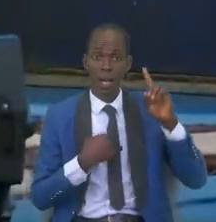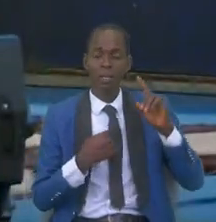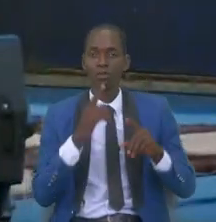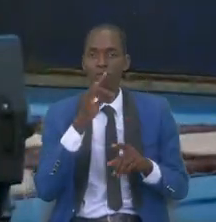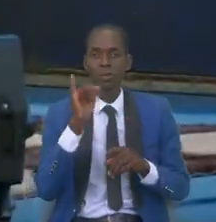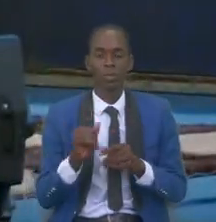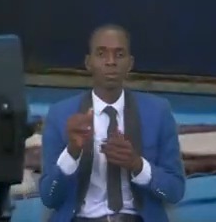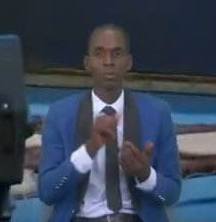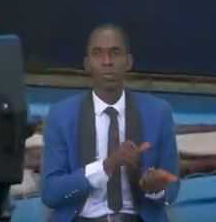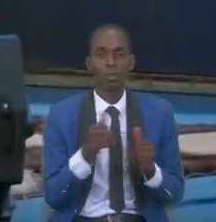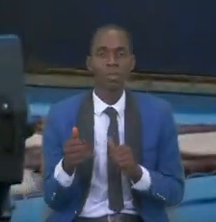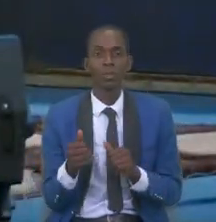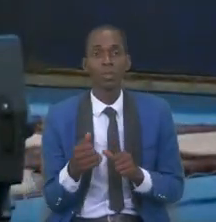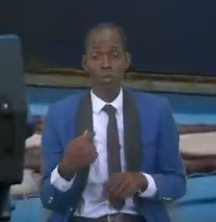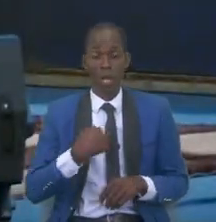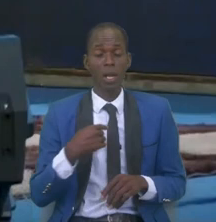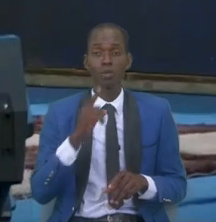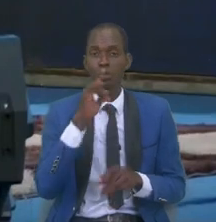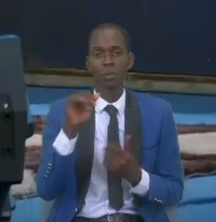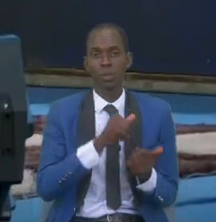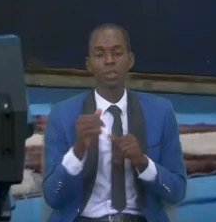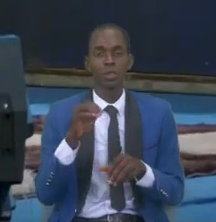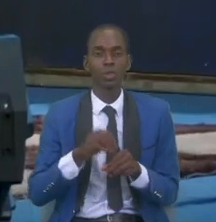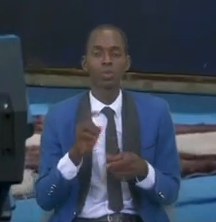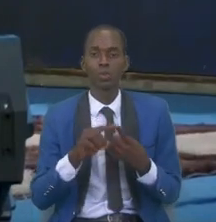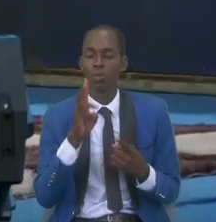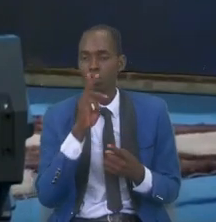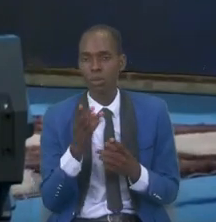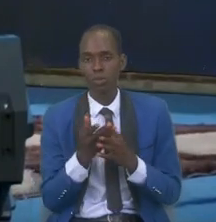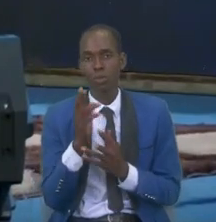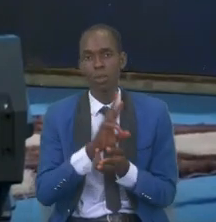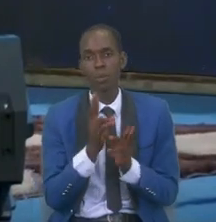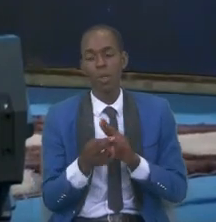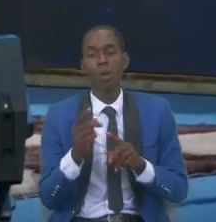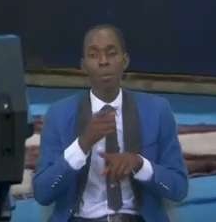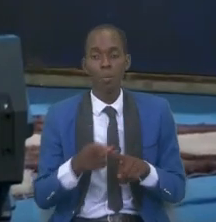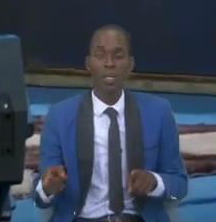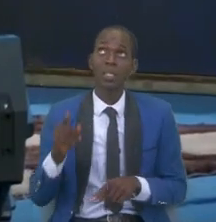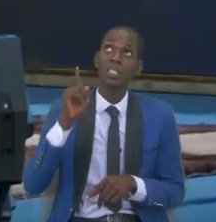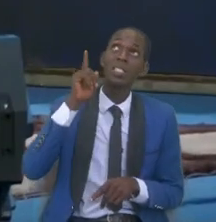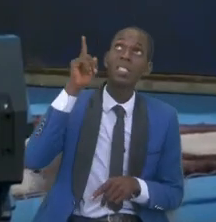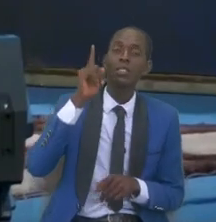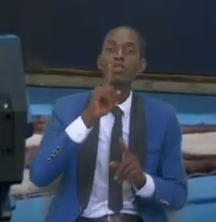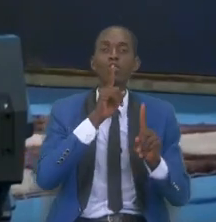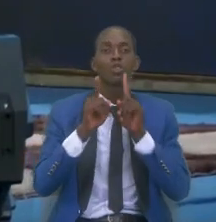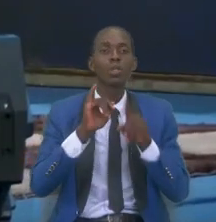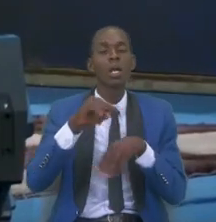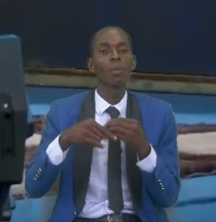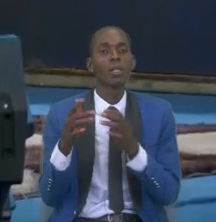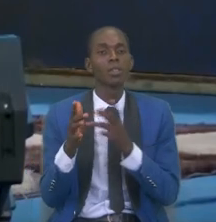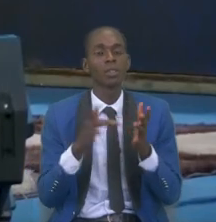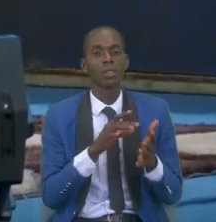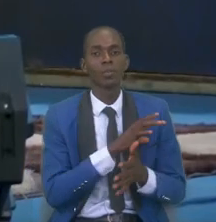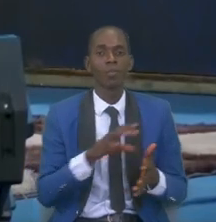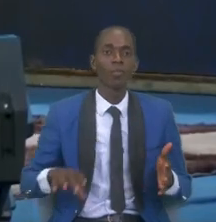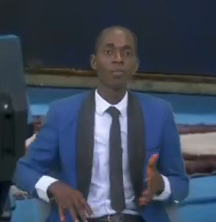repentance. But he that cometh after me, that's John referring to Jesus, our Lord Jesus Christ, he